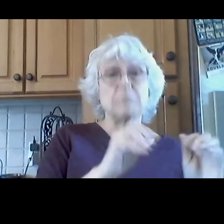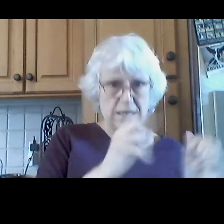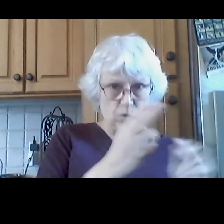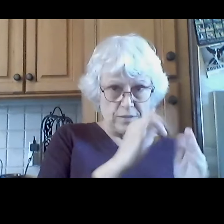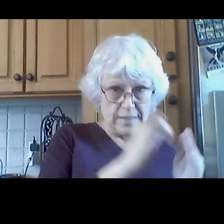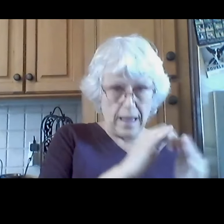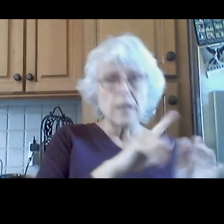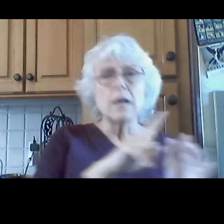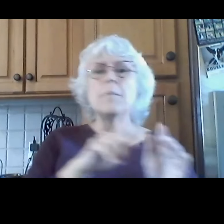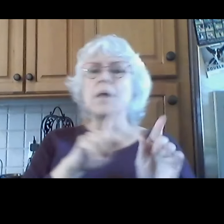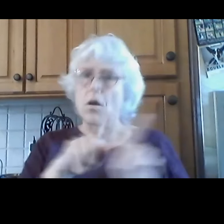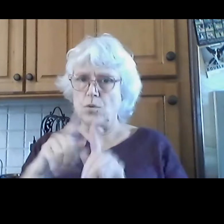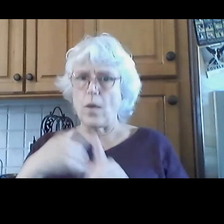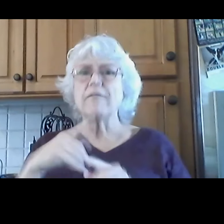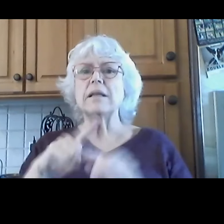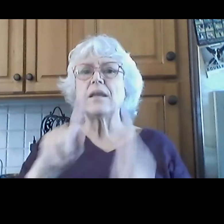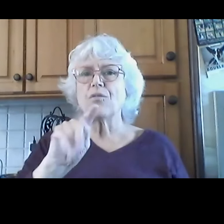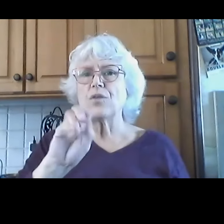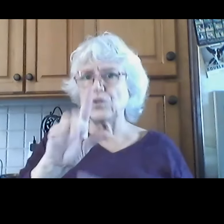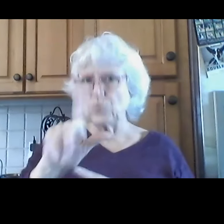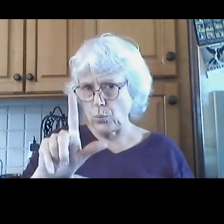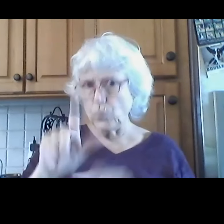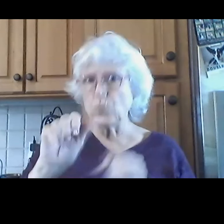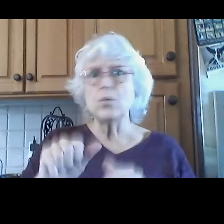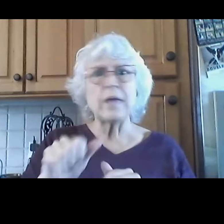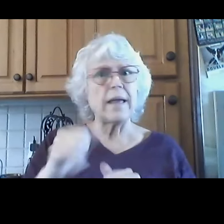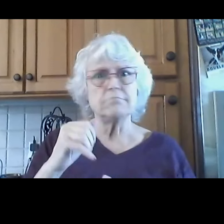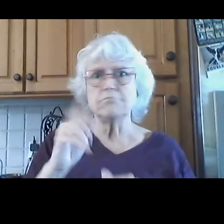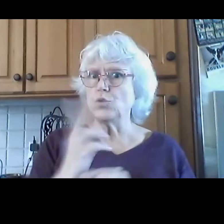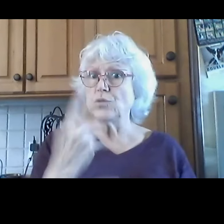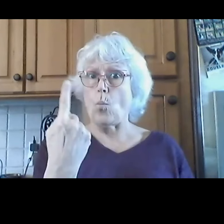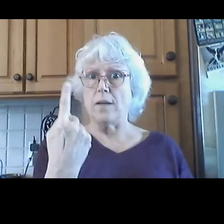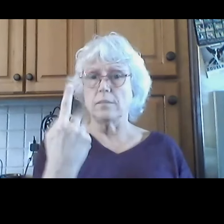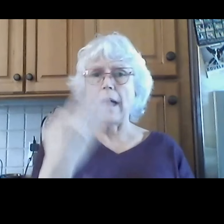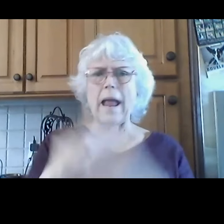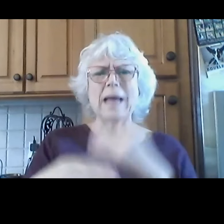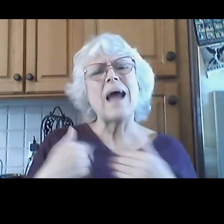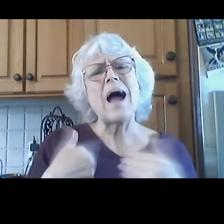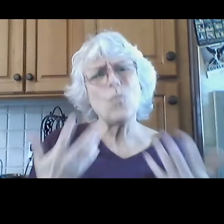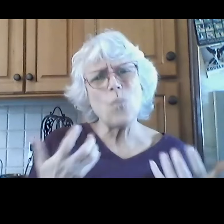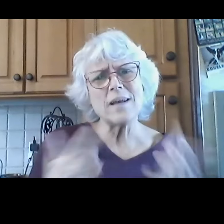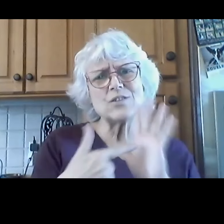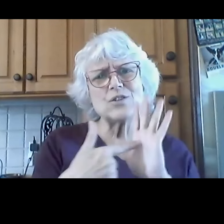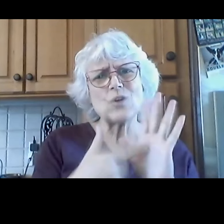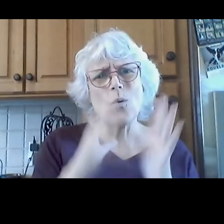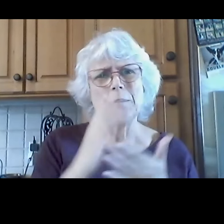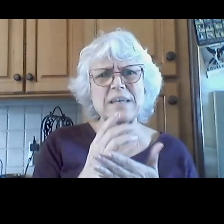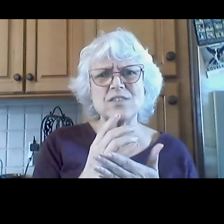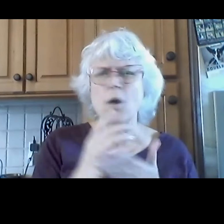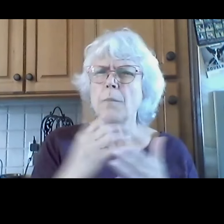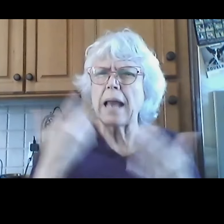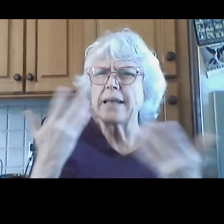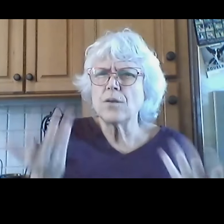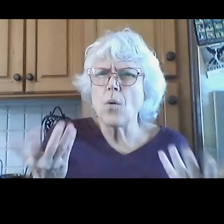different tools out there that you can do it one handed. Um, I actually was going to post a picture of one. And I was like, I don't know how many people,